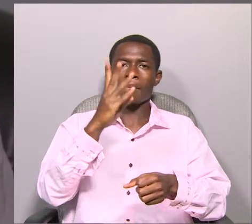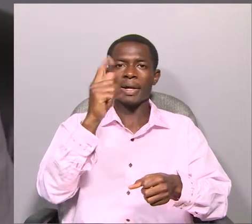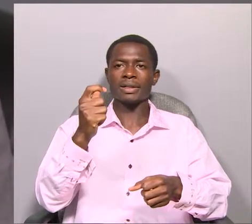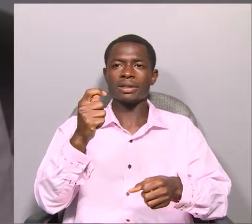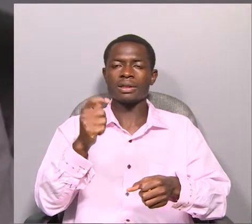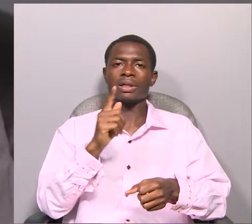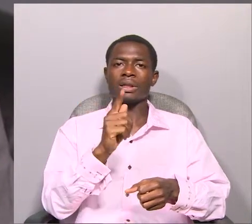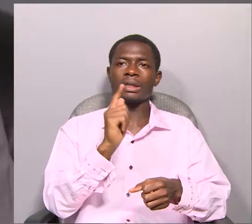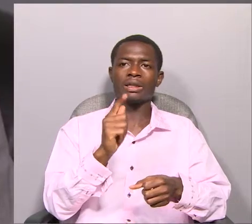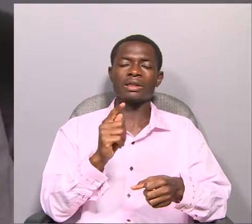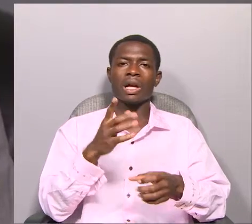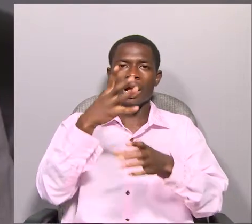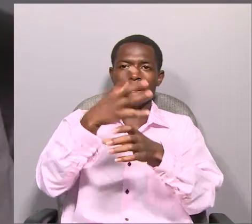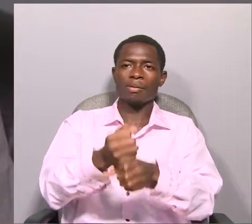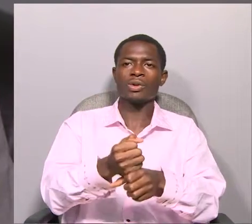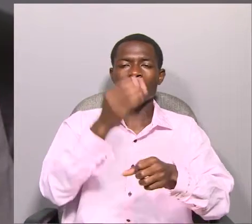abused.